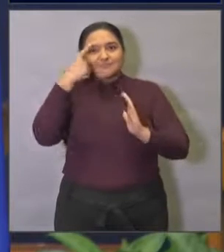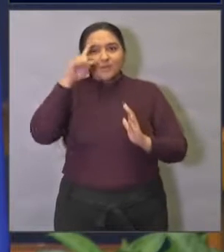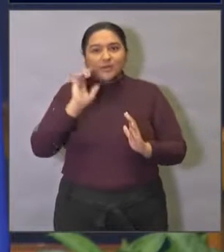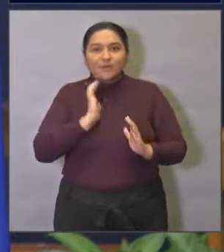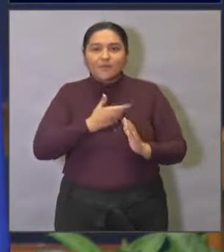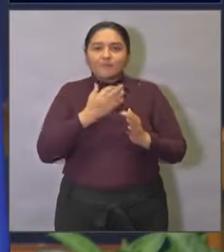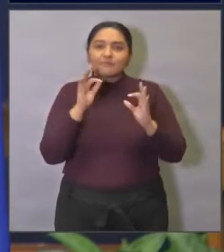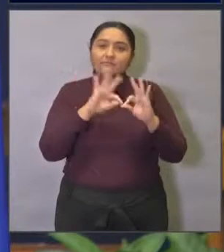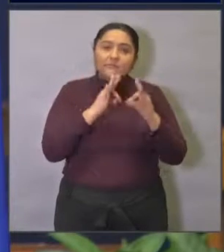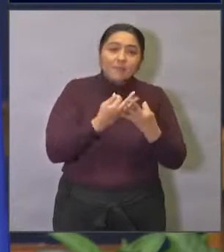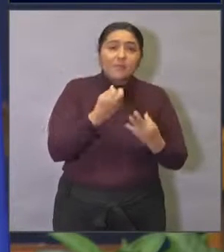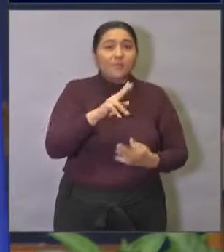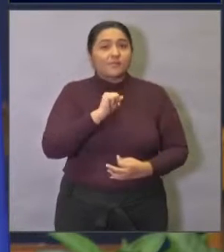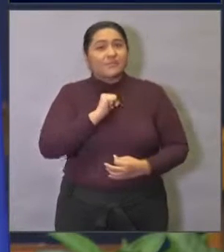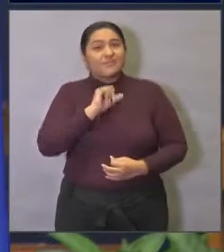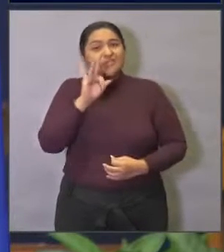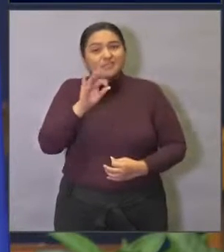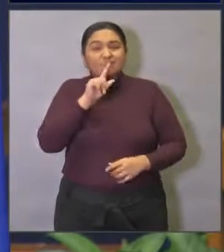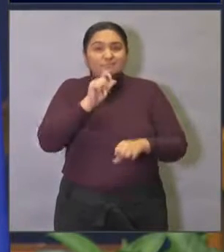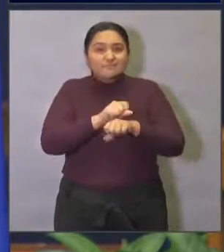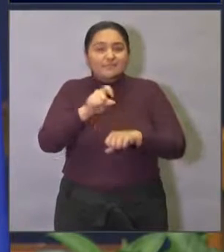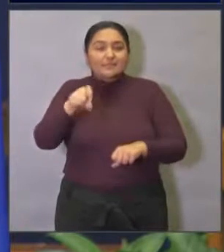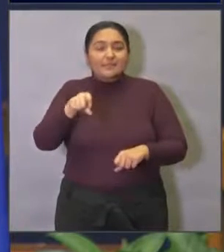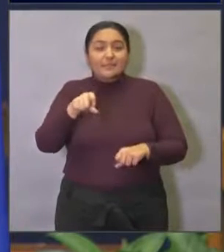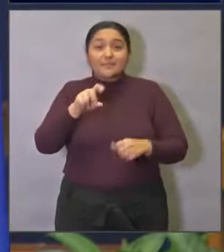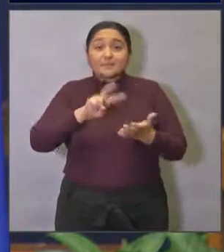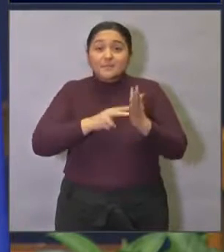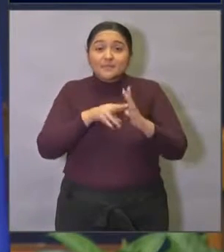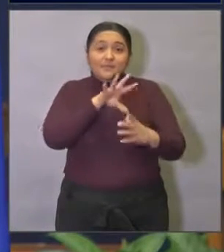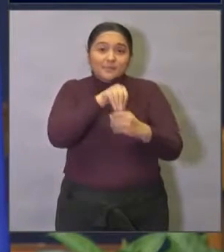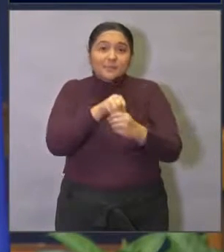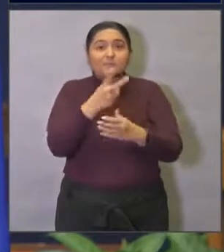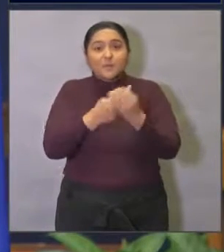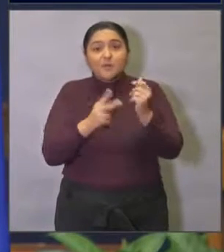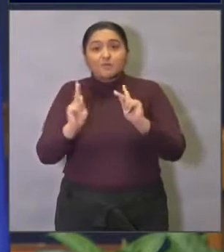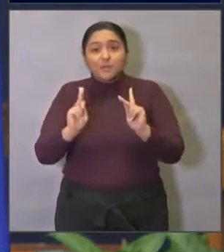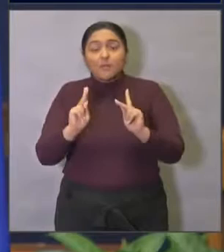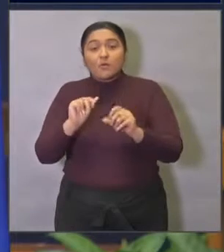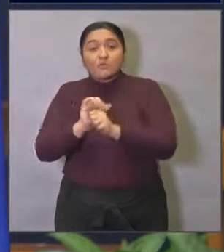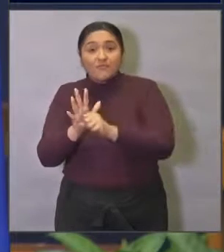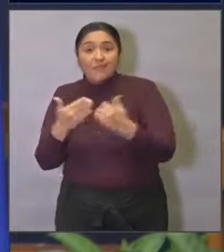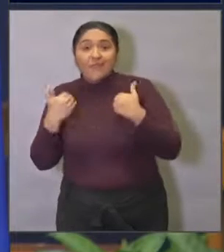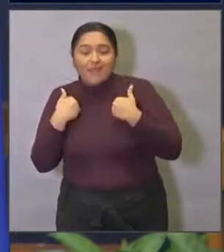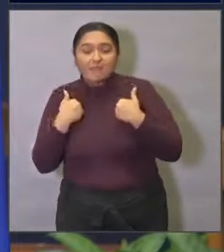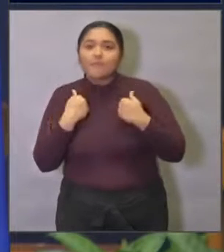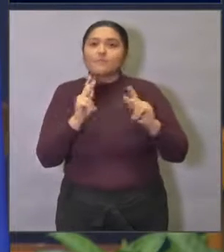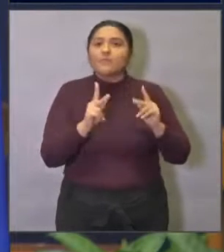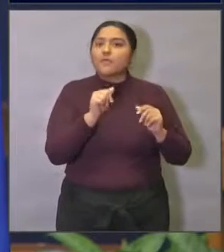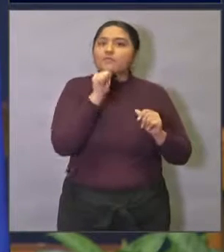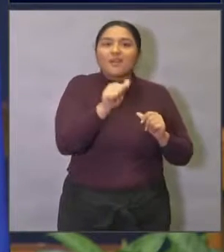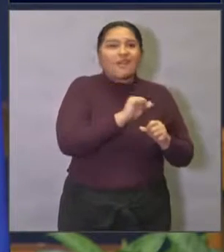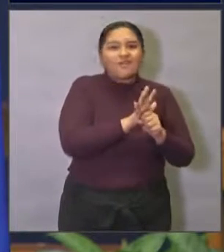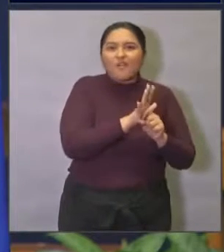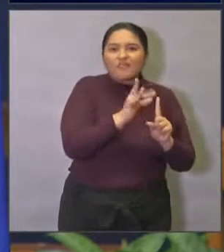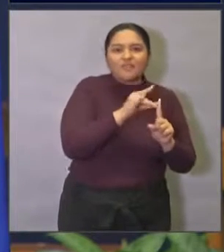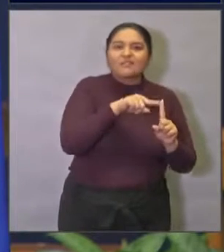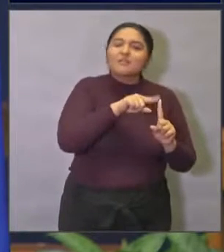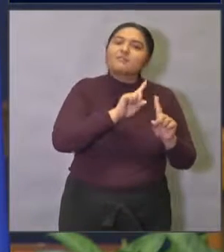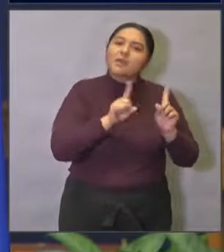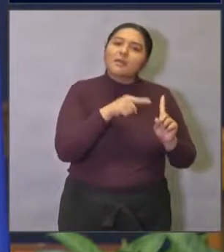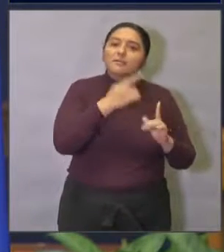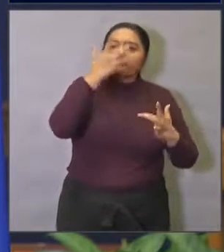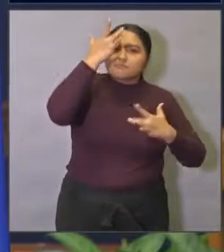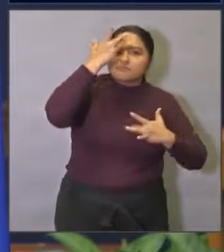need it. This includes care for both those with COVID as well as those without COVID who have other illnesses or